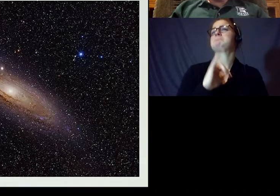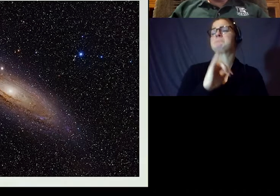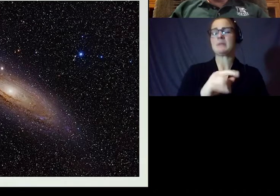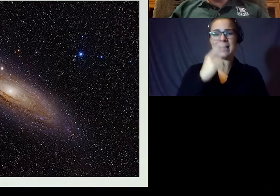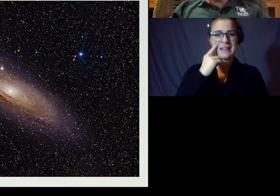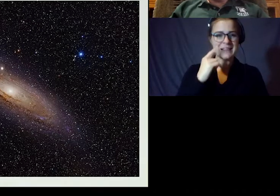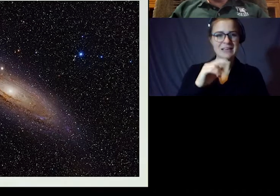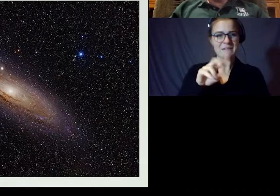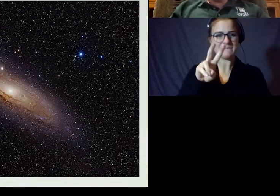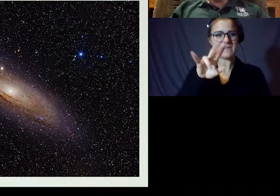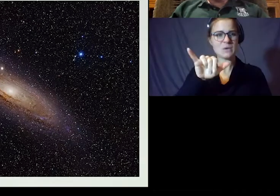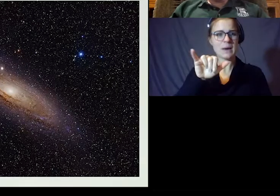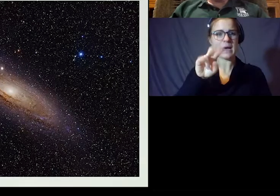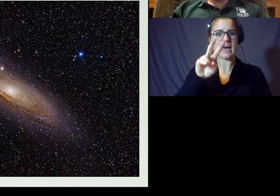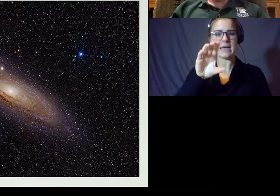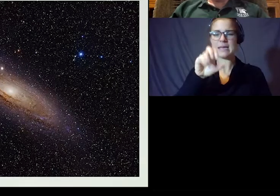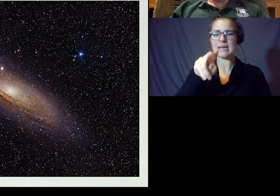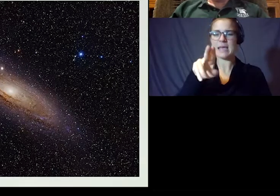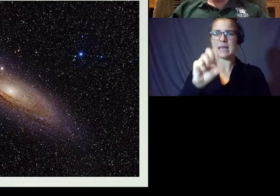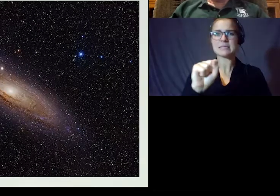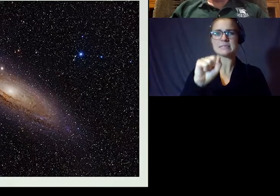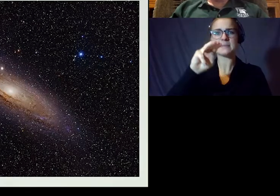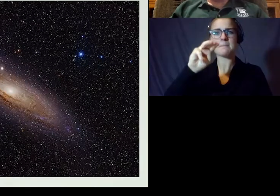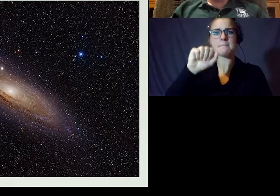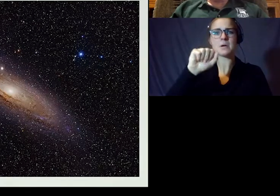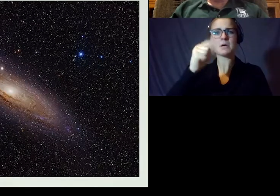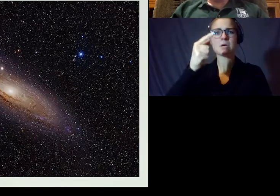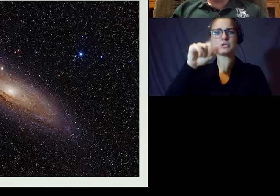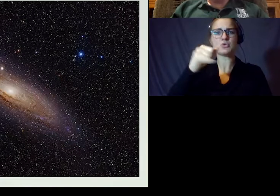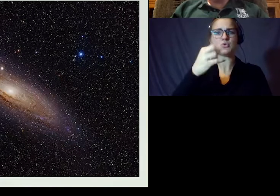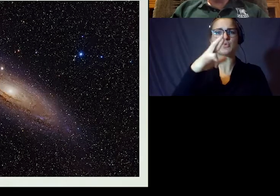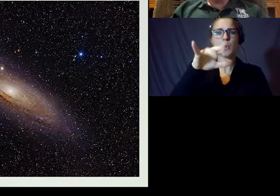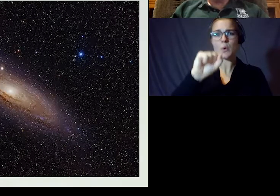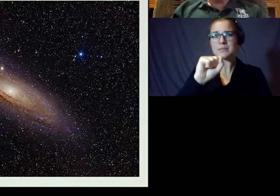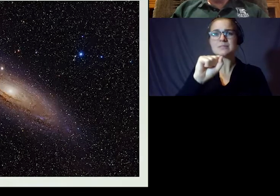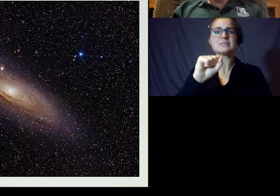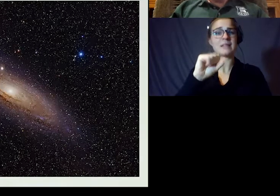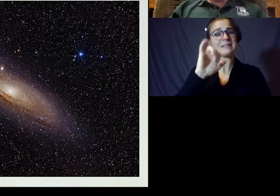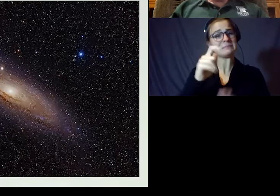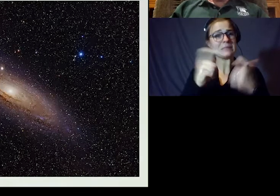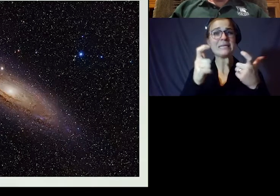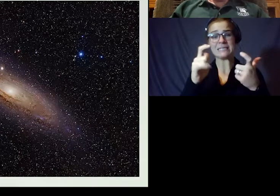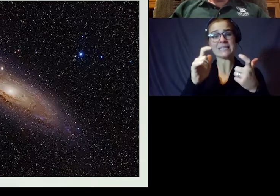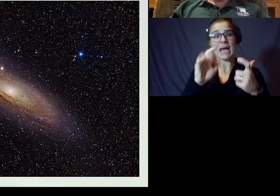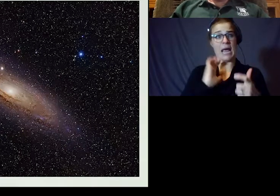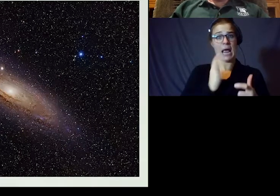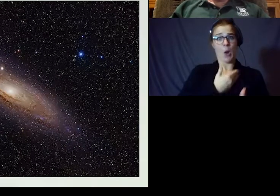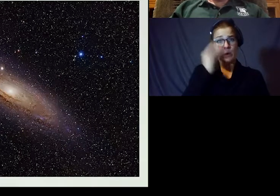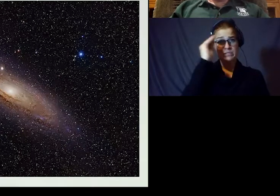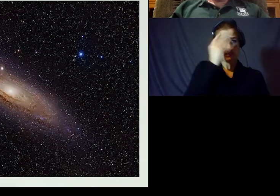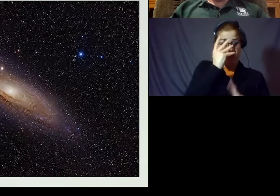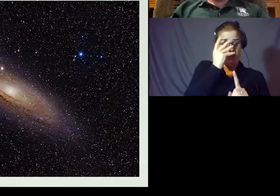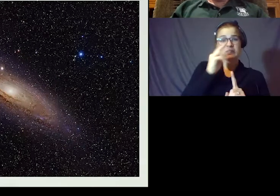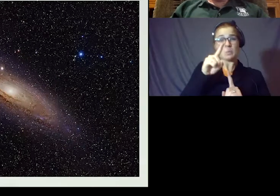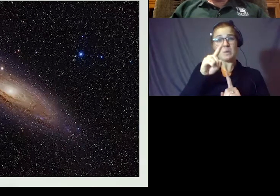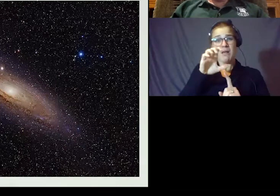VY Canis Majoris is a very large star. These are stars that are about 100 times the mass of the sun. There are theoretical limits,